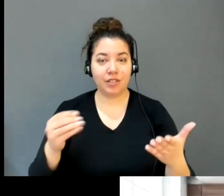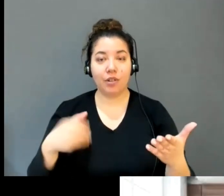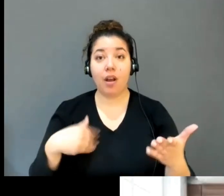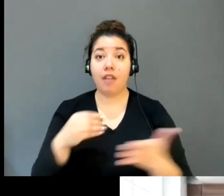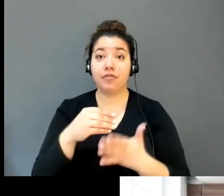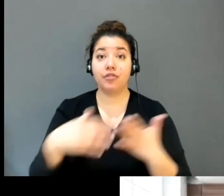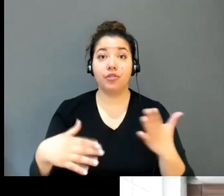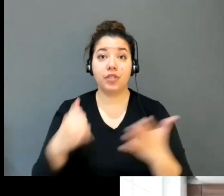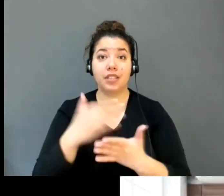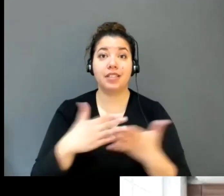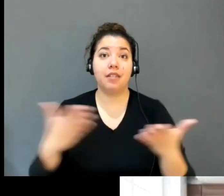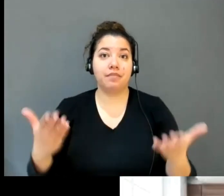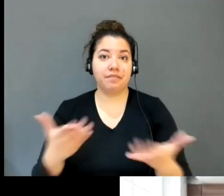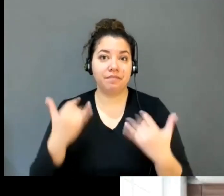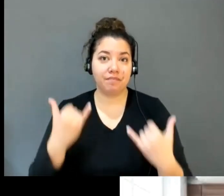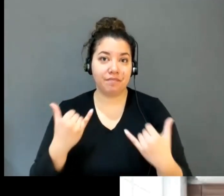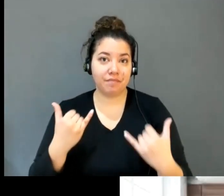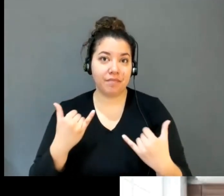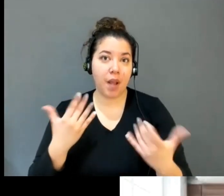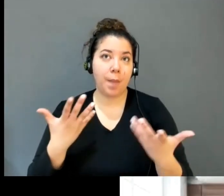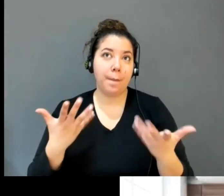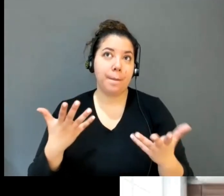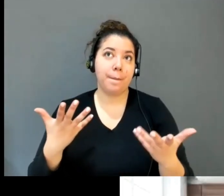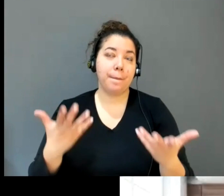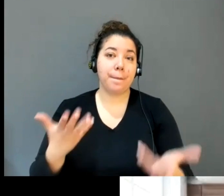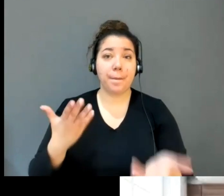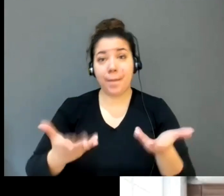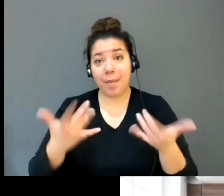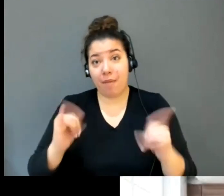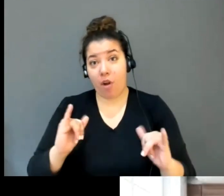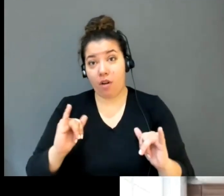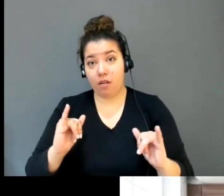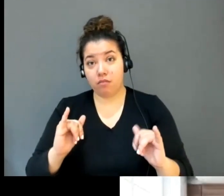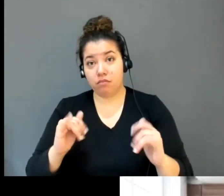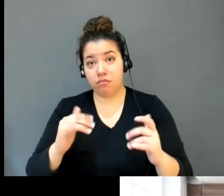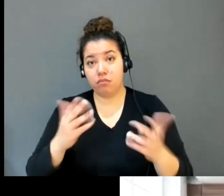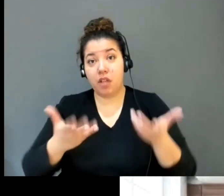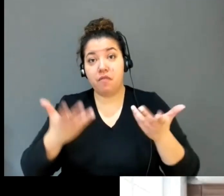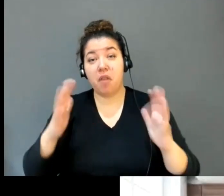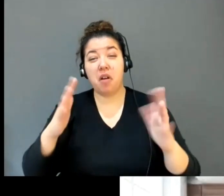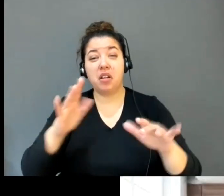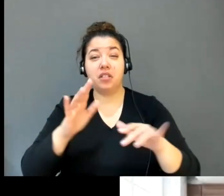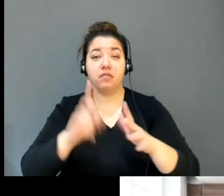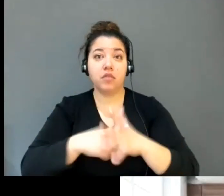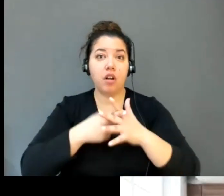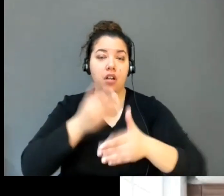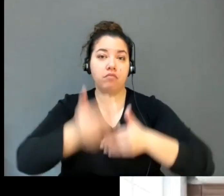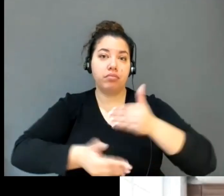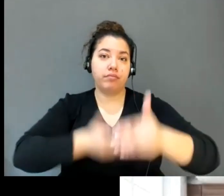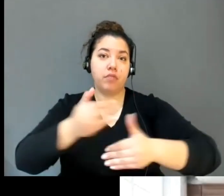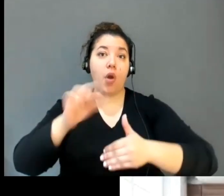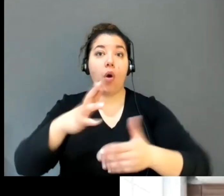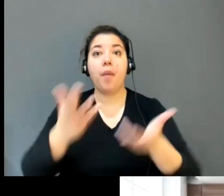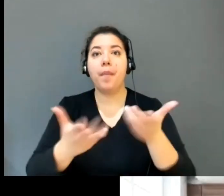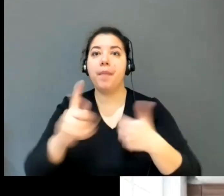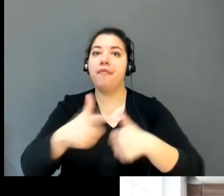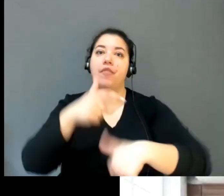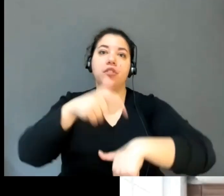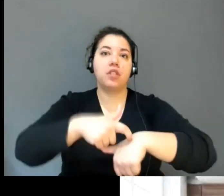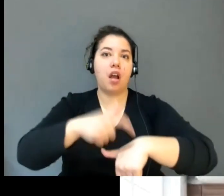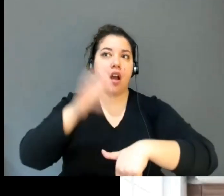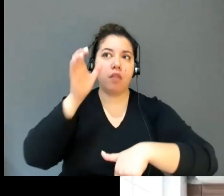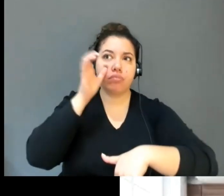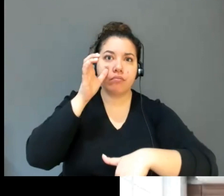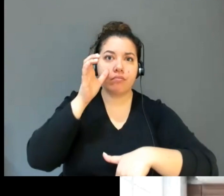here who may have taken some steps in this direction. Maybe they're learning about cybersecurity for the first time. You've touched on, go to the